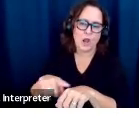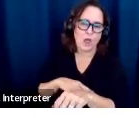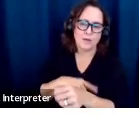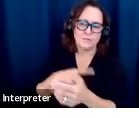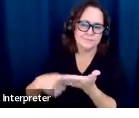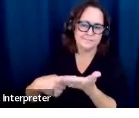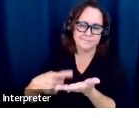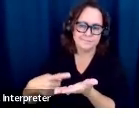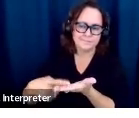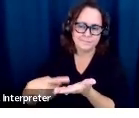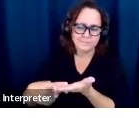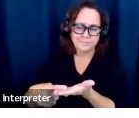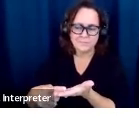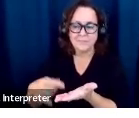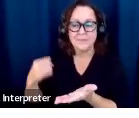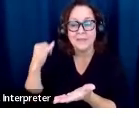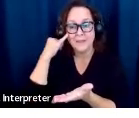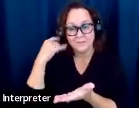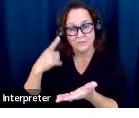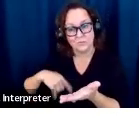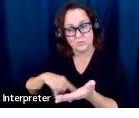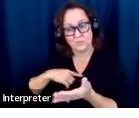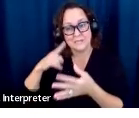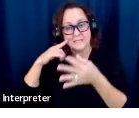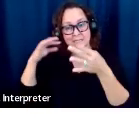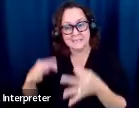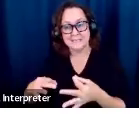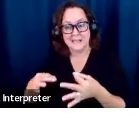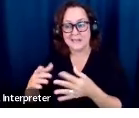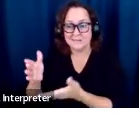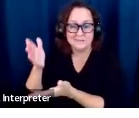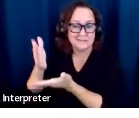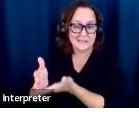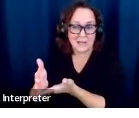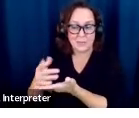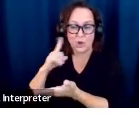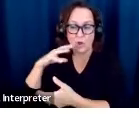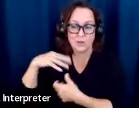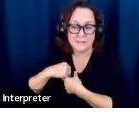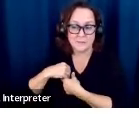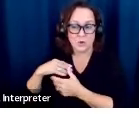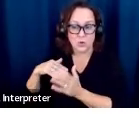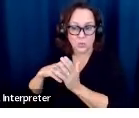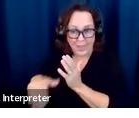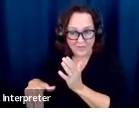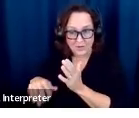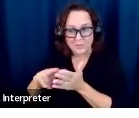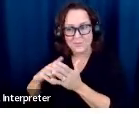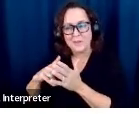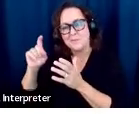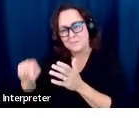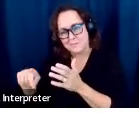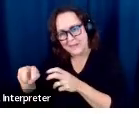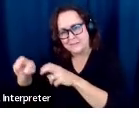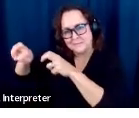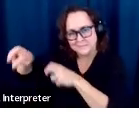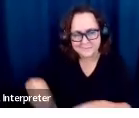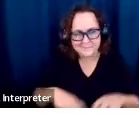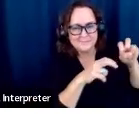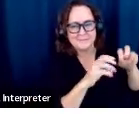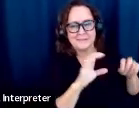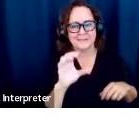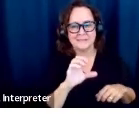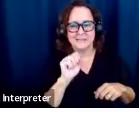have. If we do sunset the autism waiver, we'll need to bring children onto the